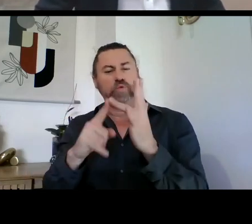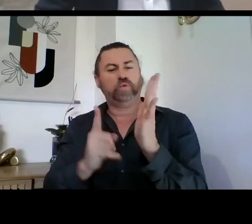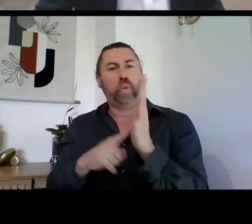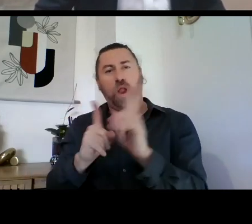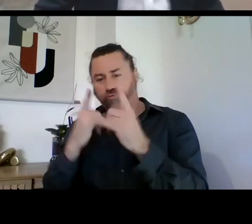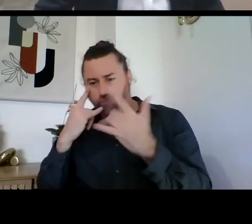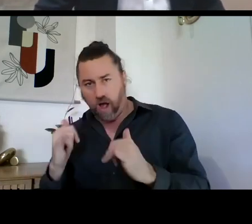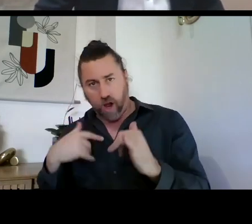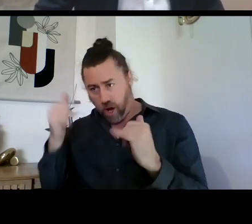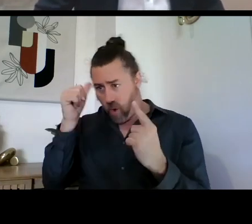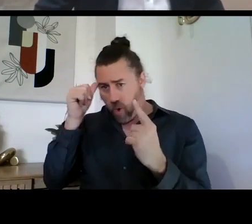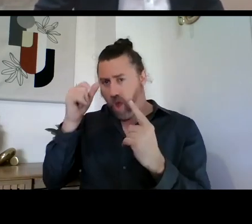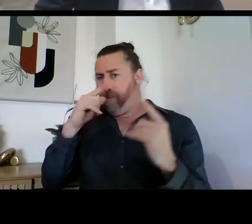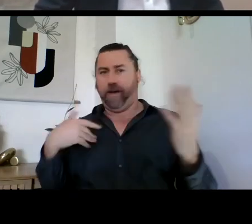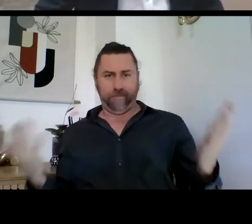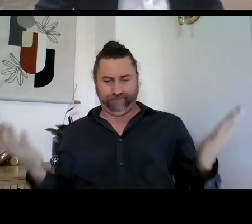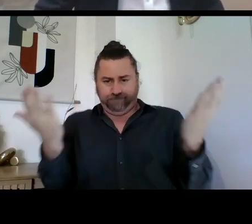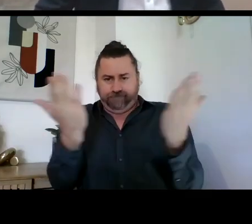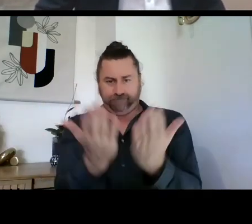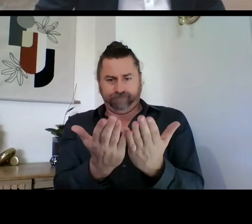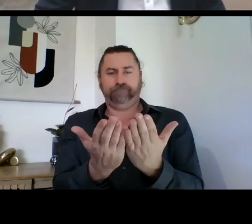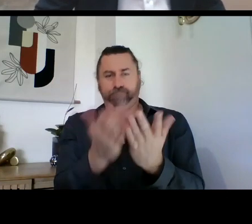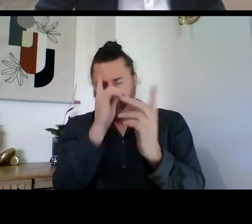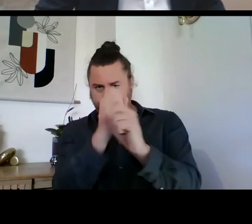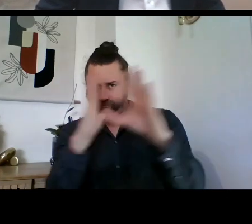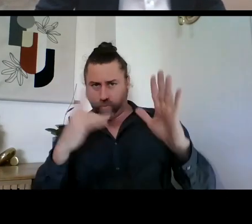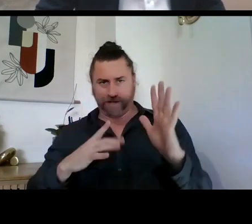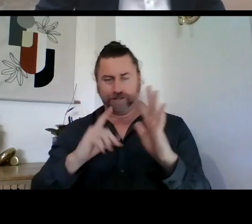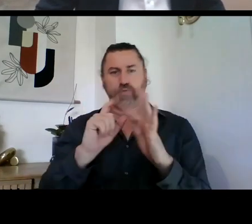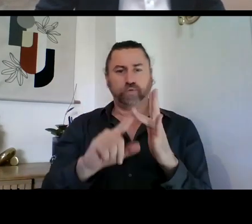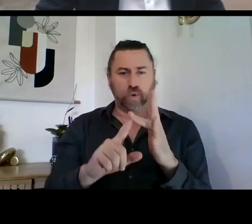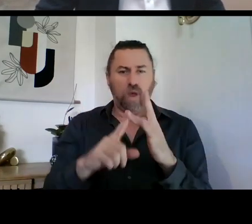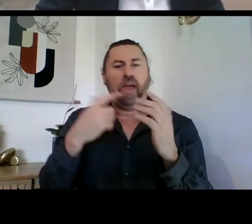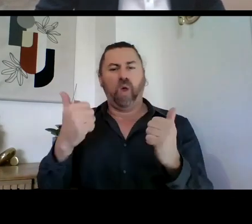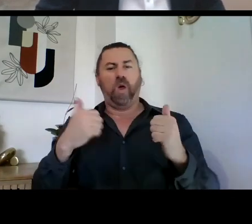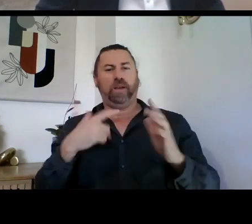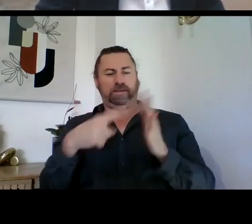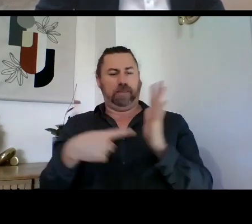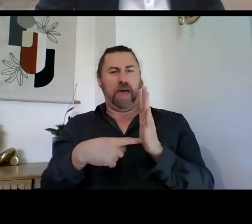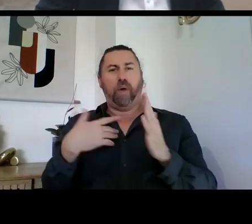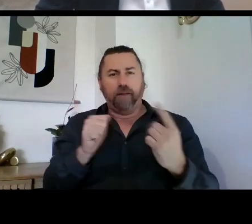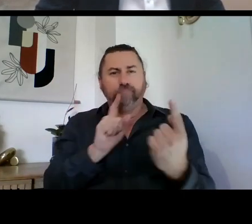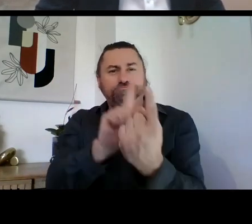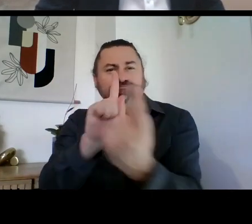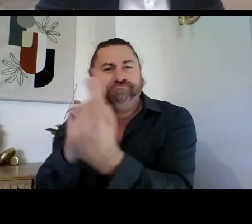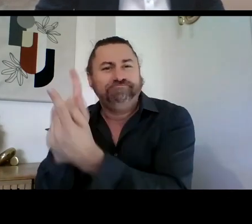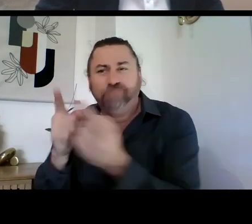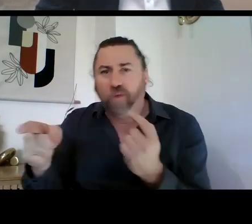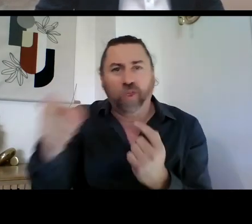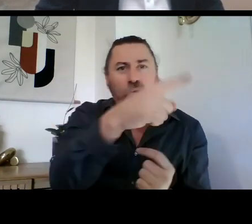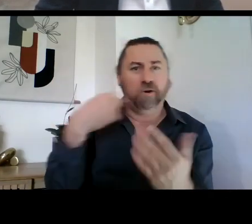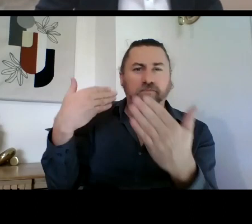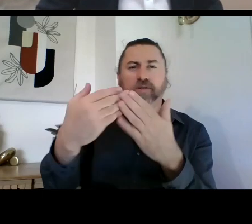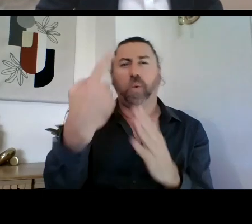mentioned. And there'll also be more time for the department to continue the consultation we've been doing over the past year or so